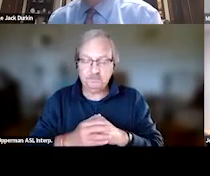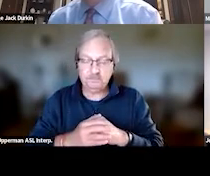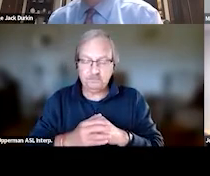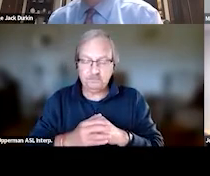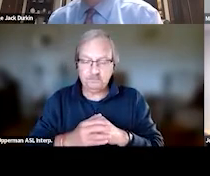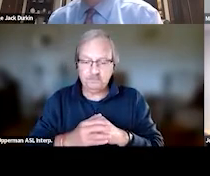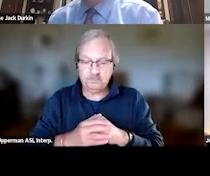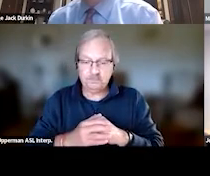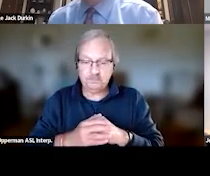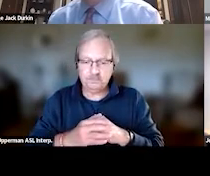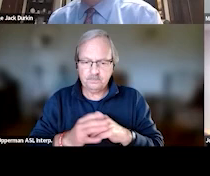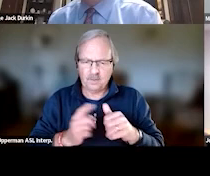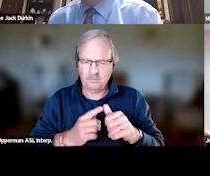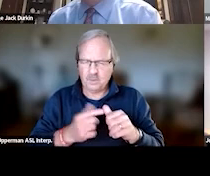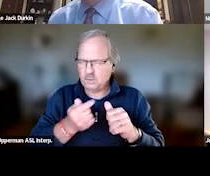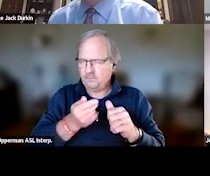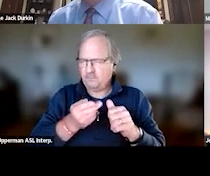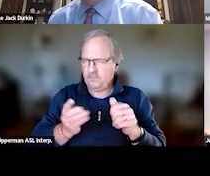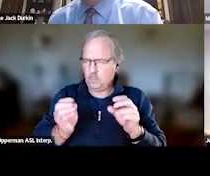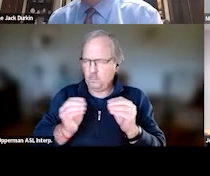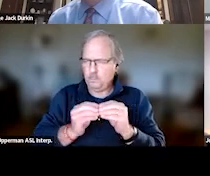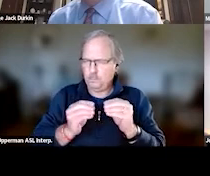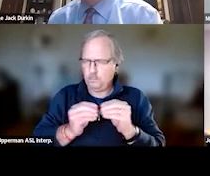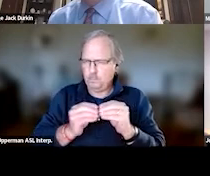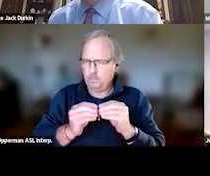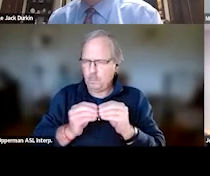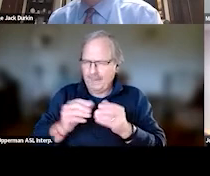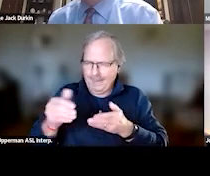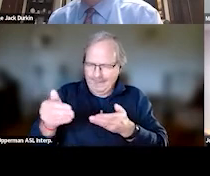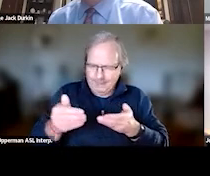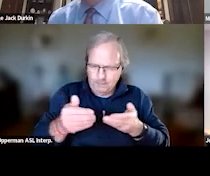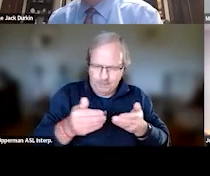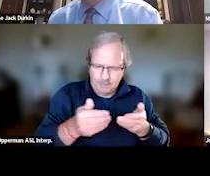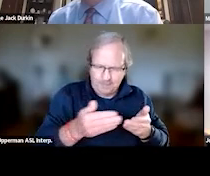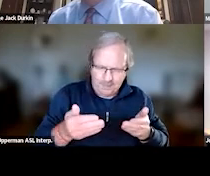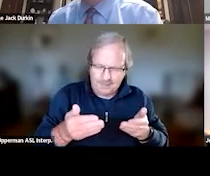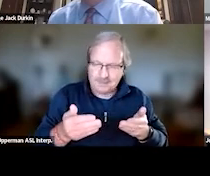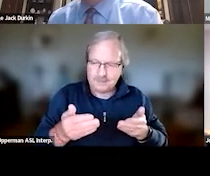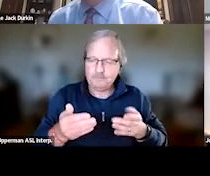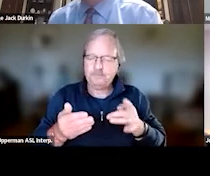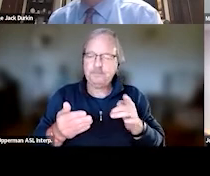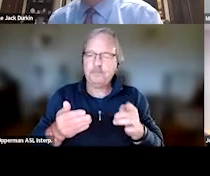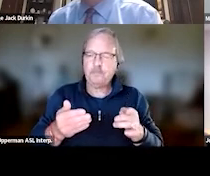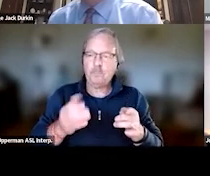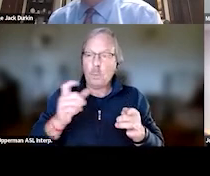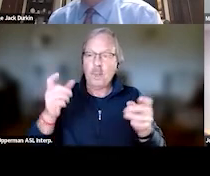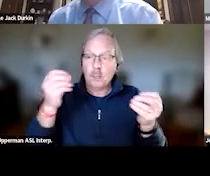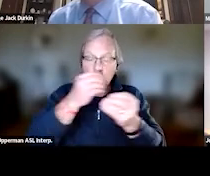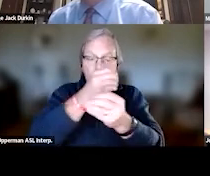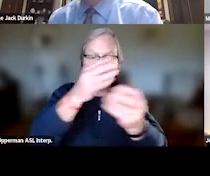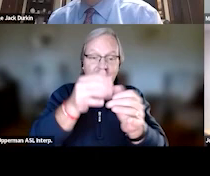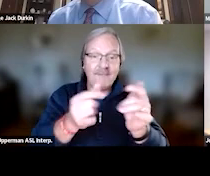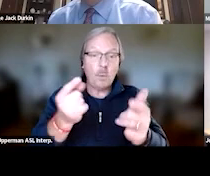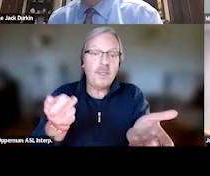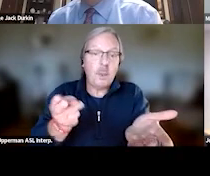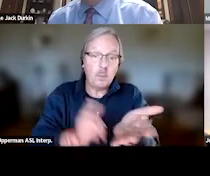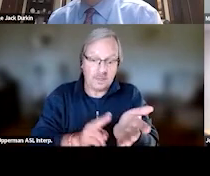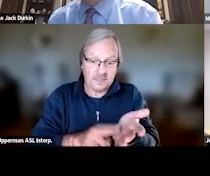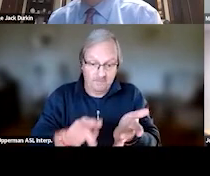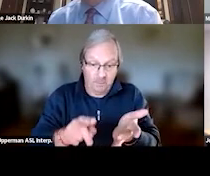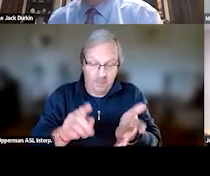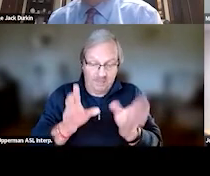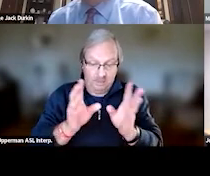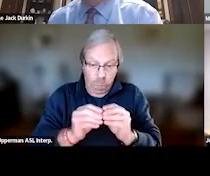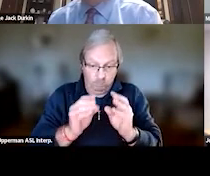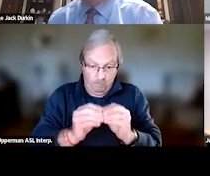just first a couple more kind of introductory items. So we will notify everyone who's registered for this webinar.